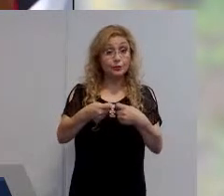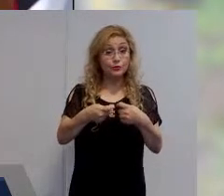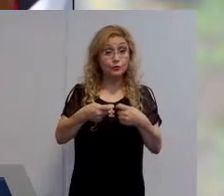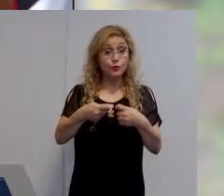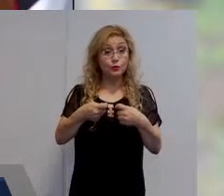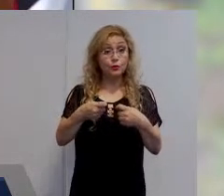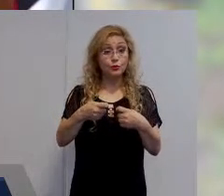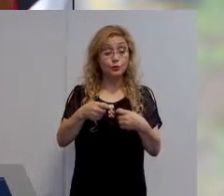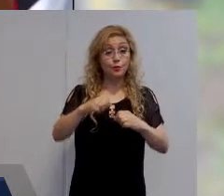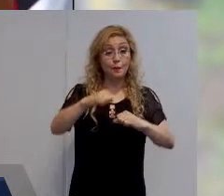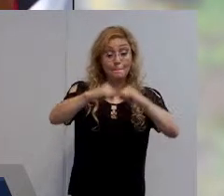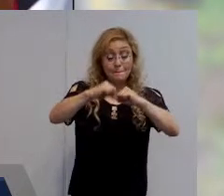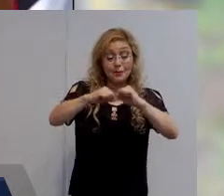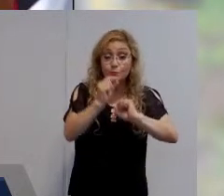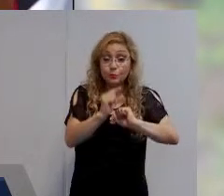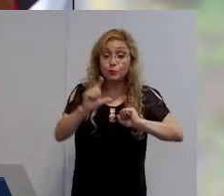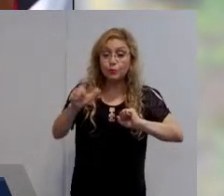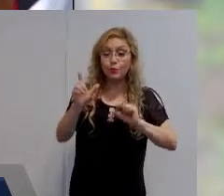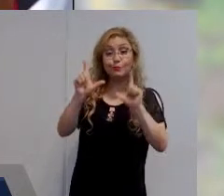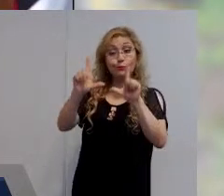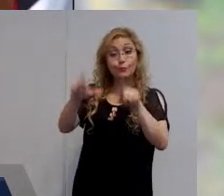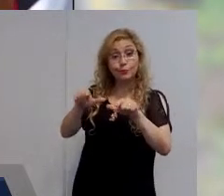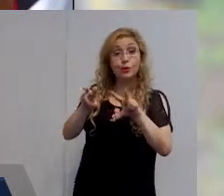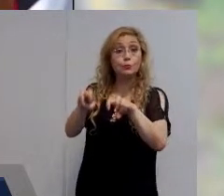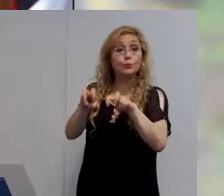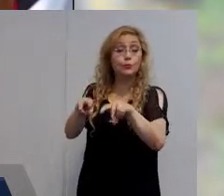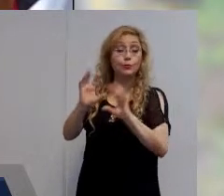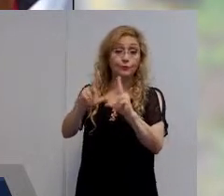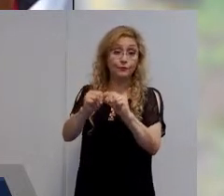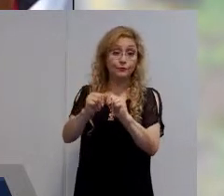During the last visit, our good friend,